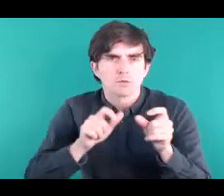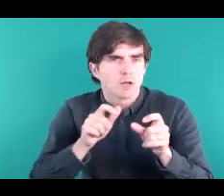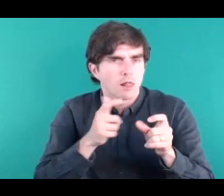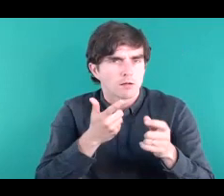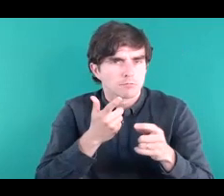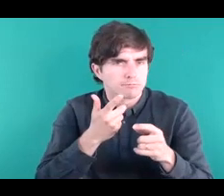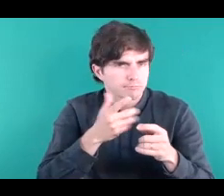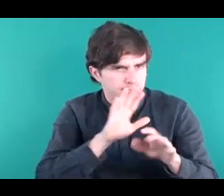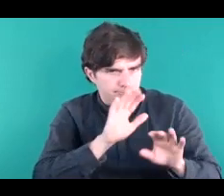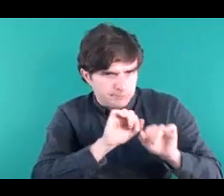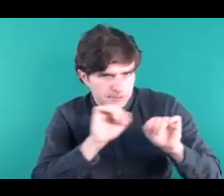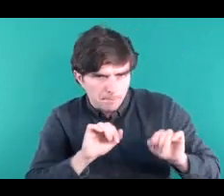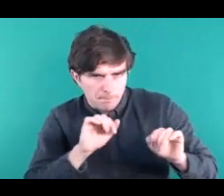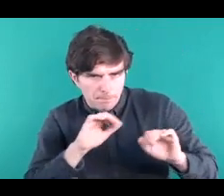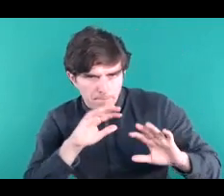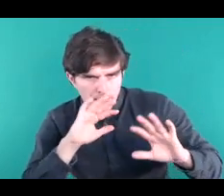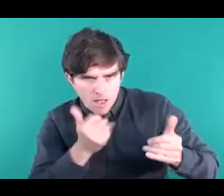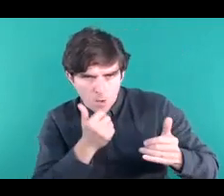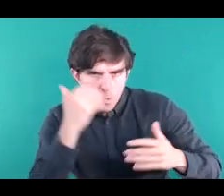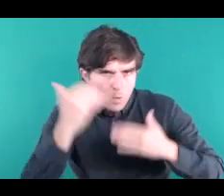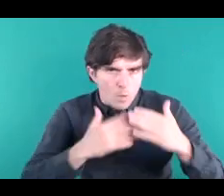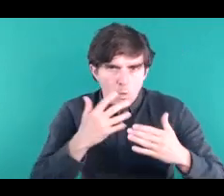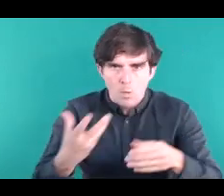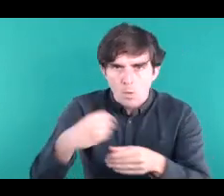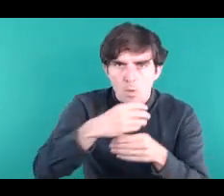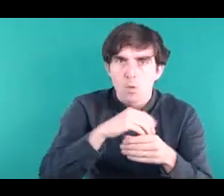from the DFID GIZ help desk,